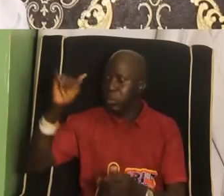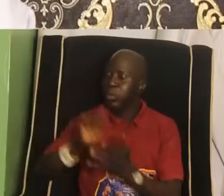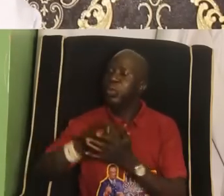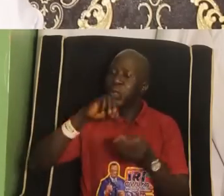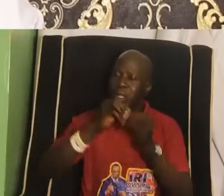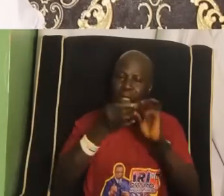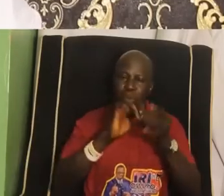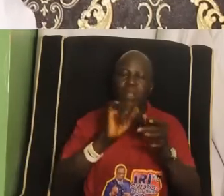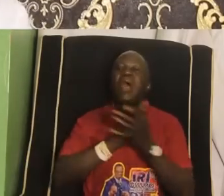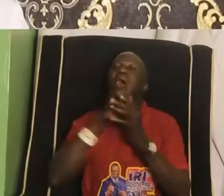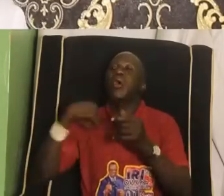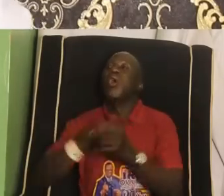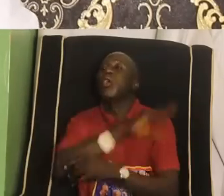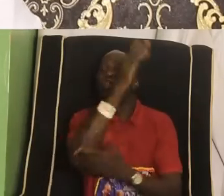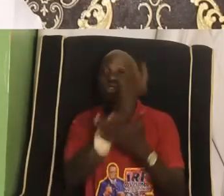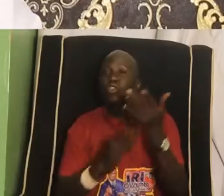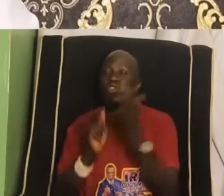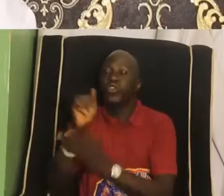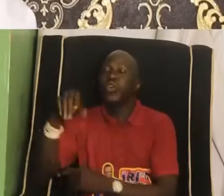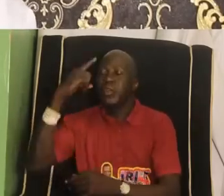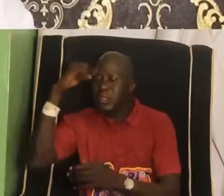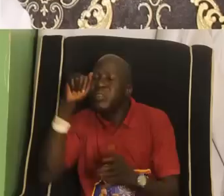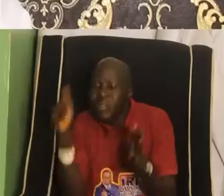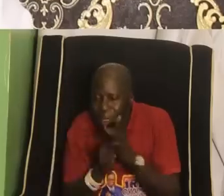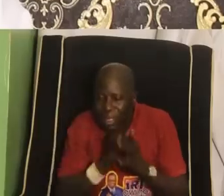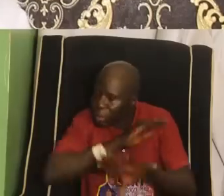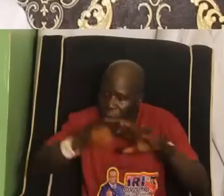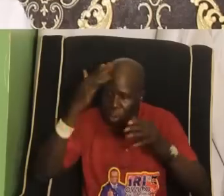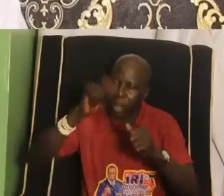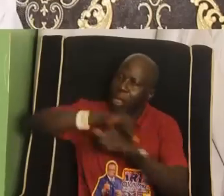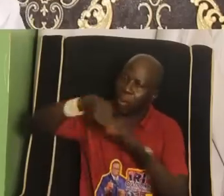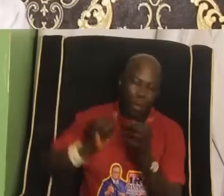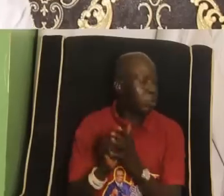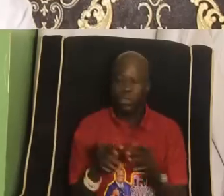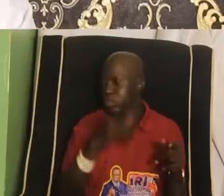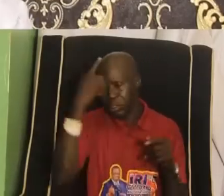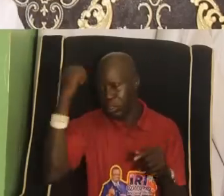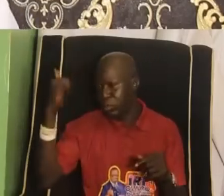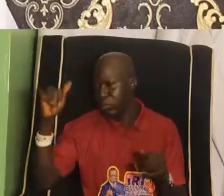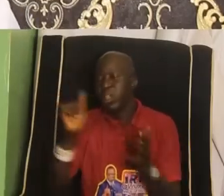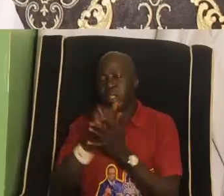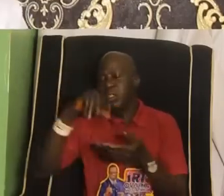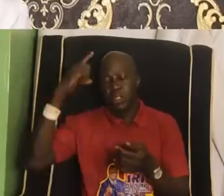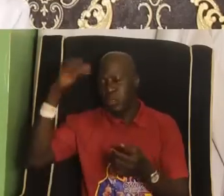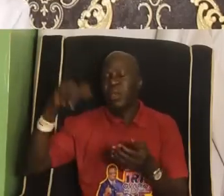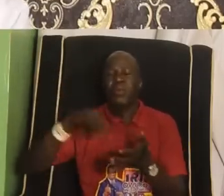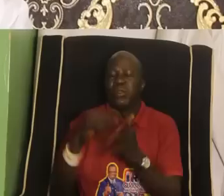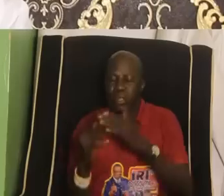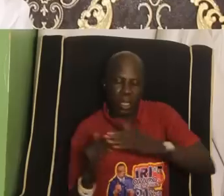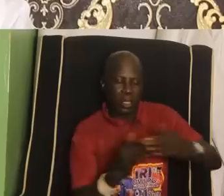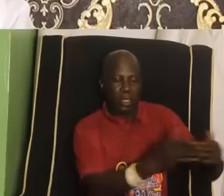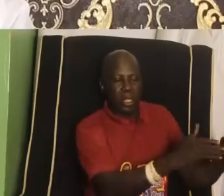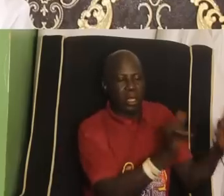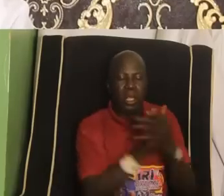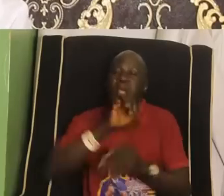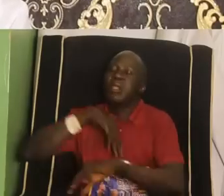de gbadura. And pray. Awon asiri kan be to mo. There are some secrets you don't know about dream. Ala ni tumo. Dream has meaning. O de ni itone. It has direction.